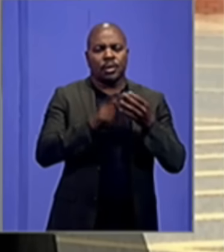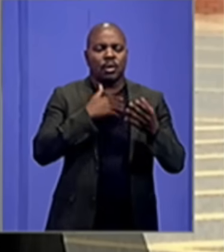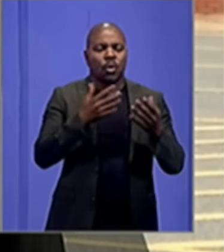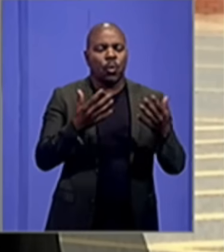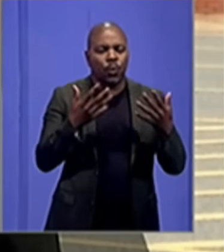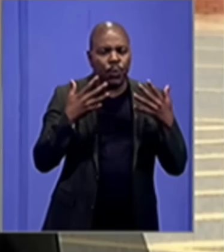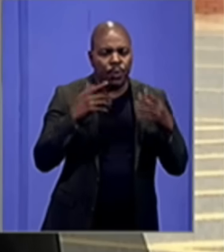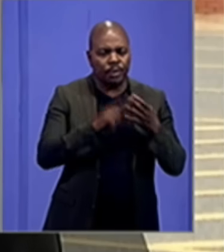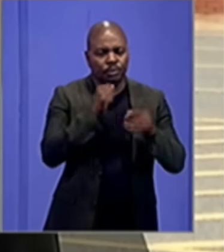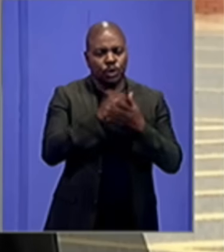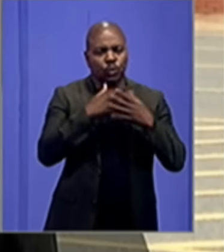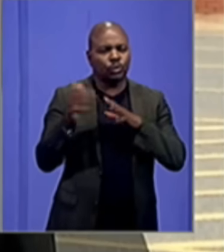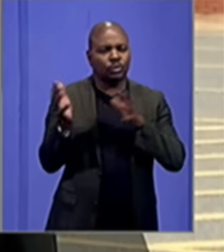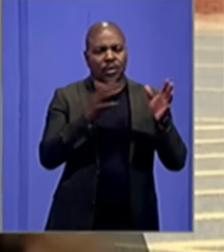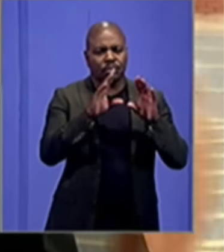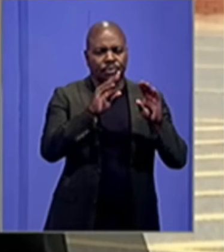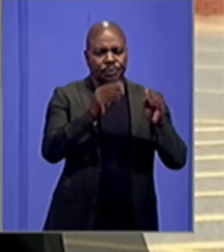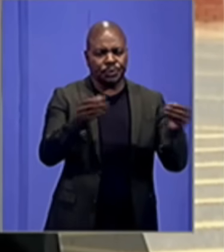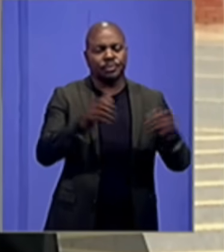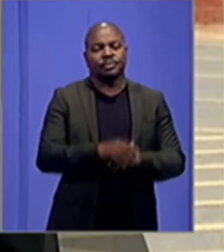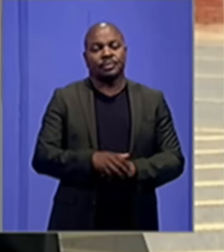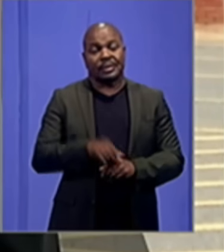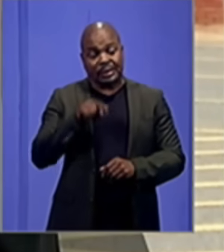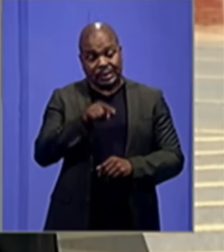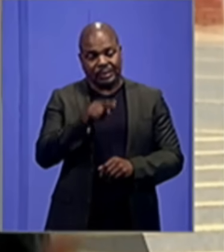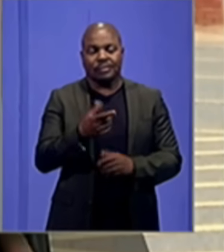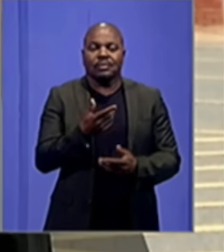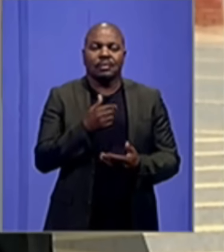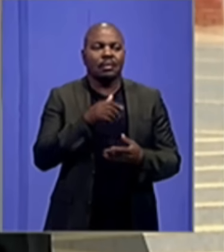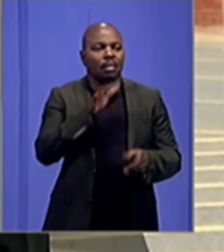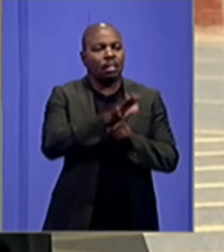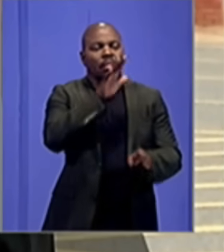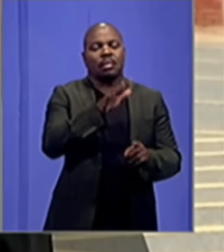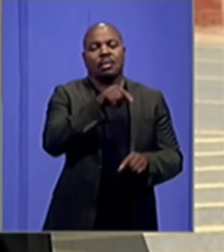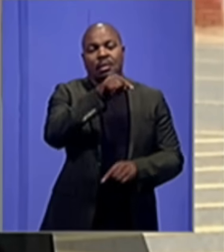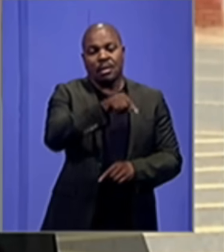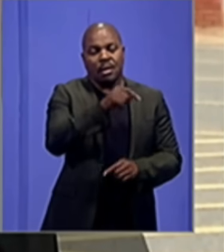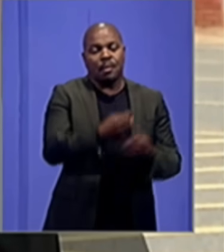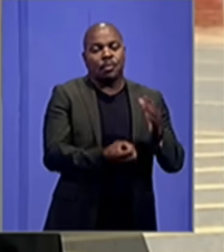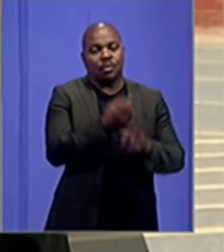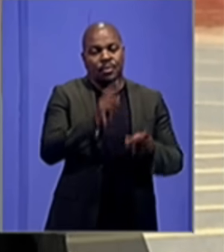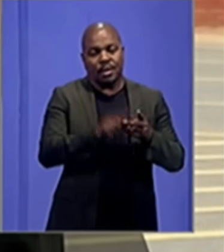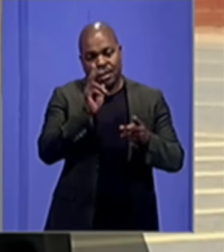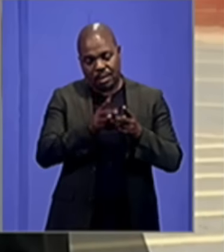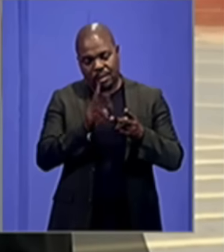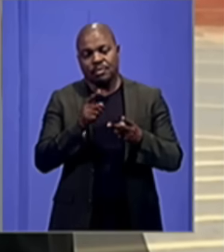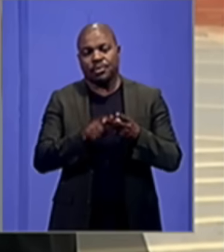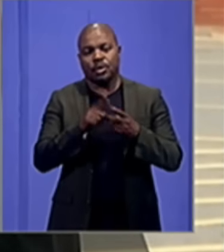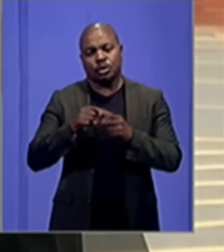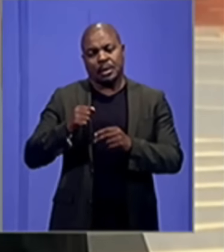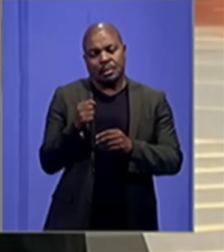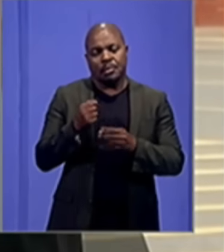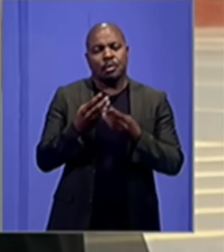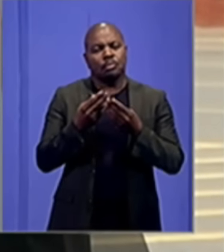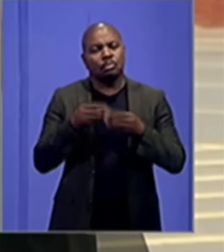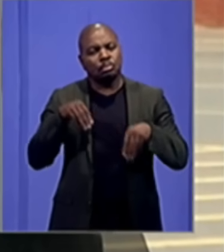go maintain a dust, and then that is upstream production, but also downstream e berekisa metsi for storage of